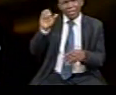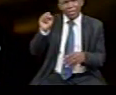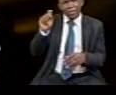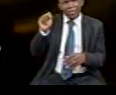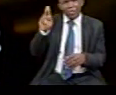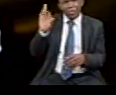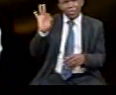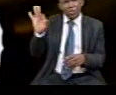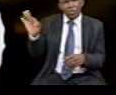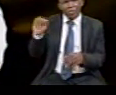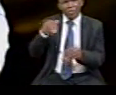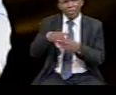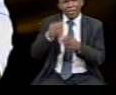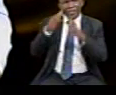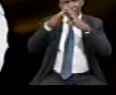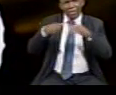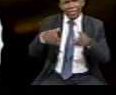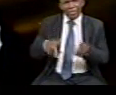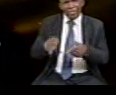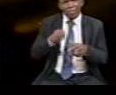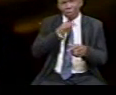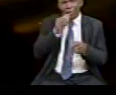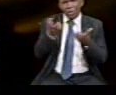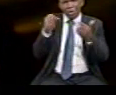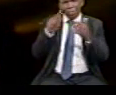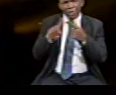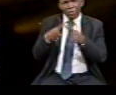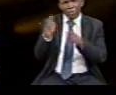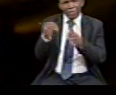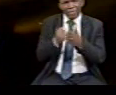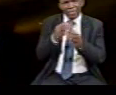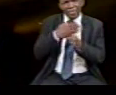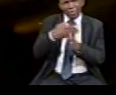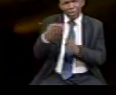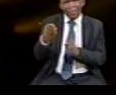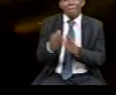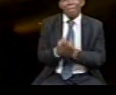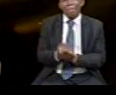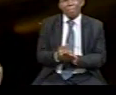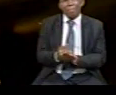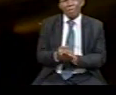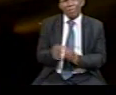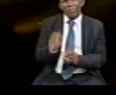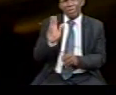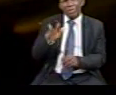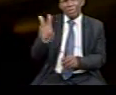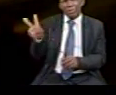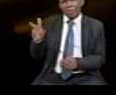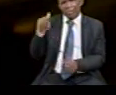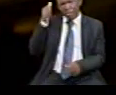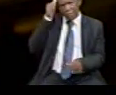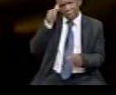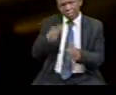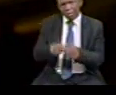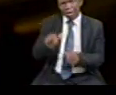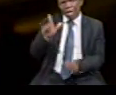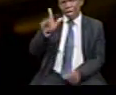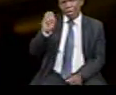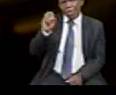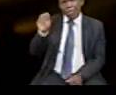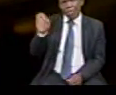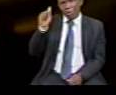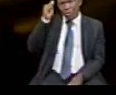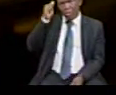him likewise not return. Verse 32, let's read together now. Remember who? Lot's wife. Lot's wife came out of